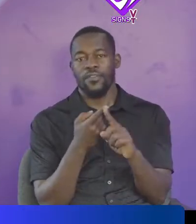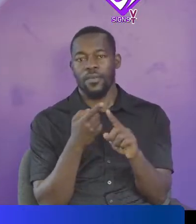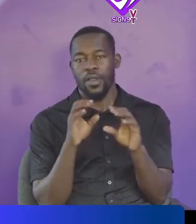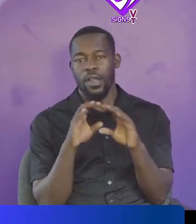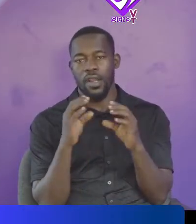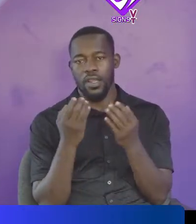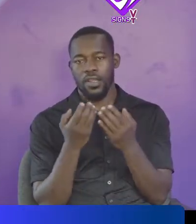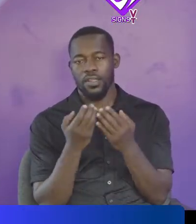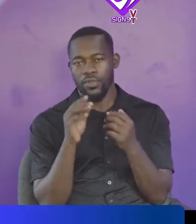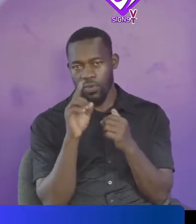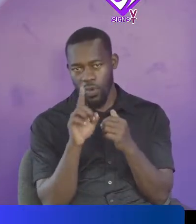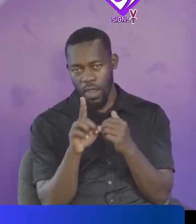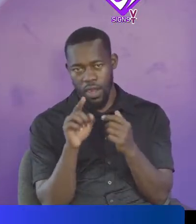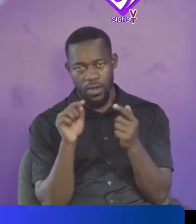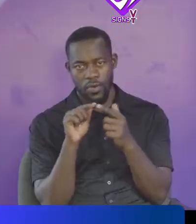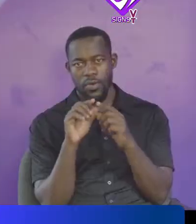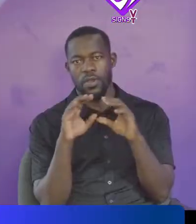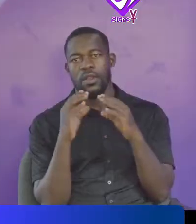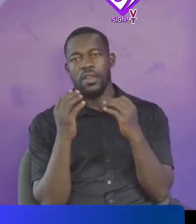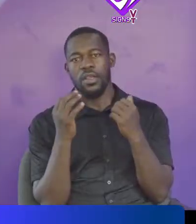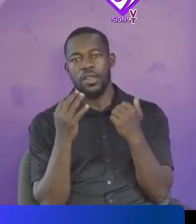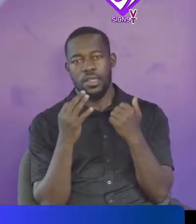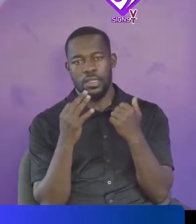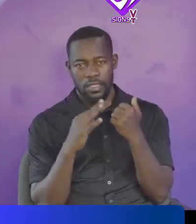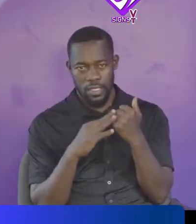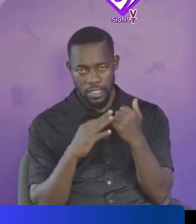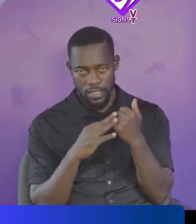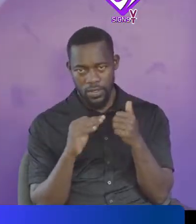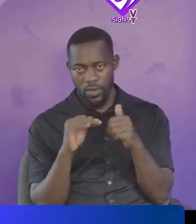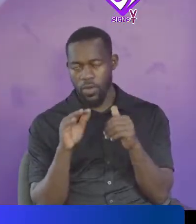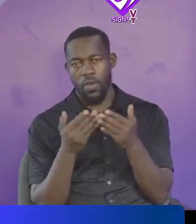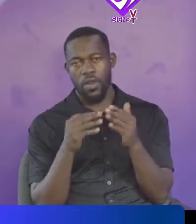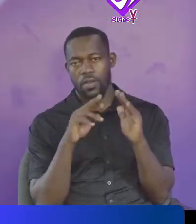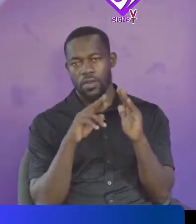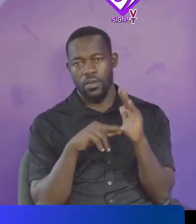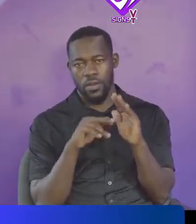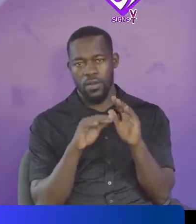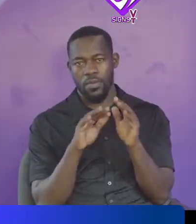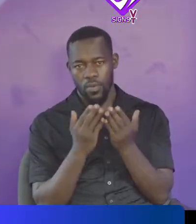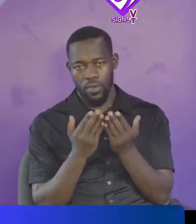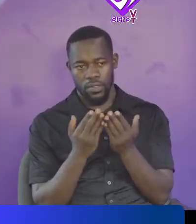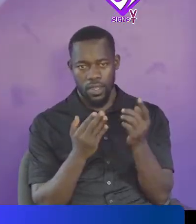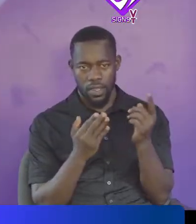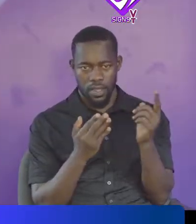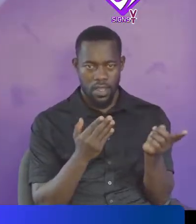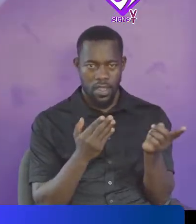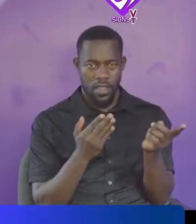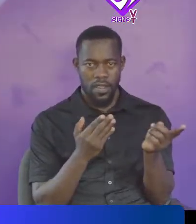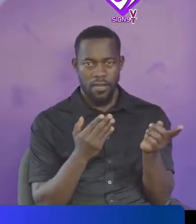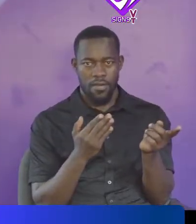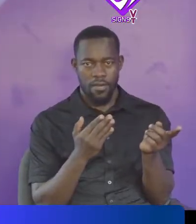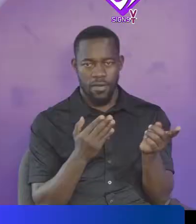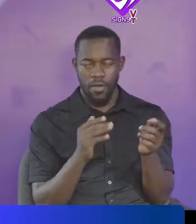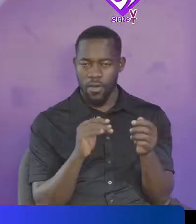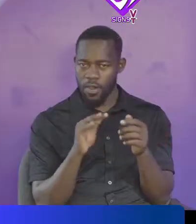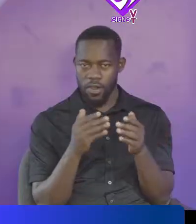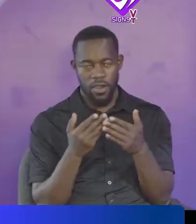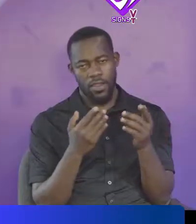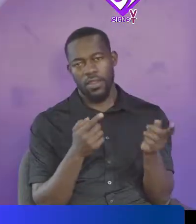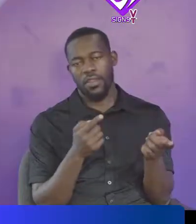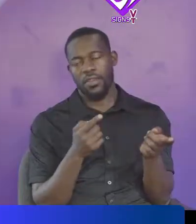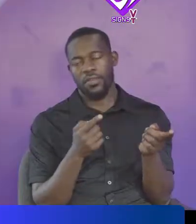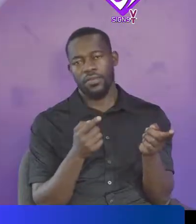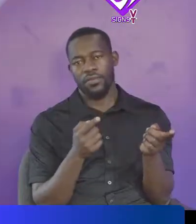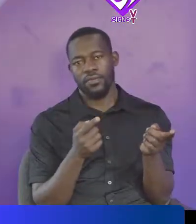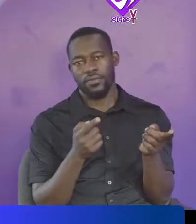I was in class 8. Every of those steps, 2 of copies from class 1 to class 8 are also there. Existent. So